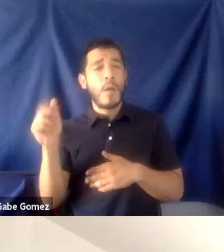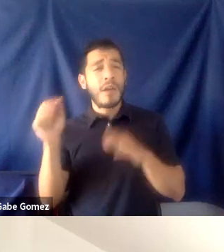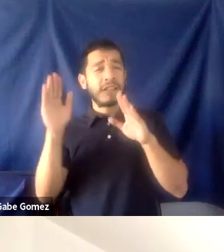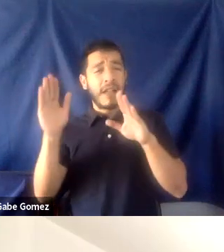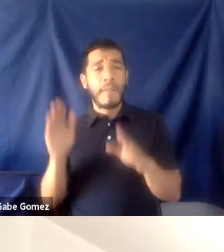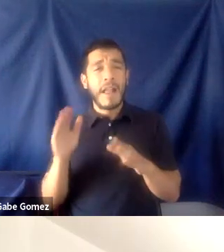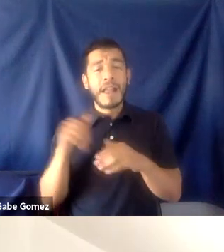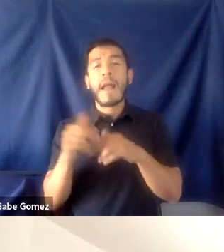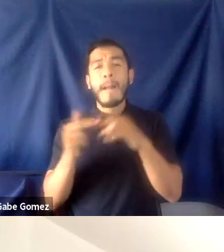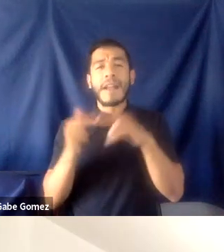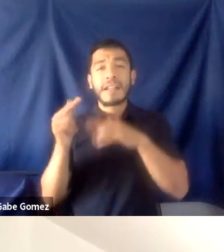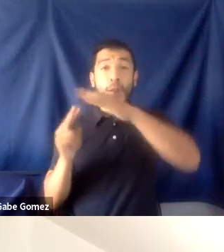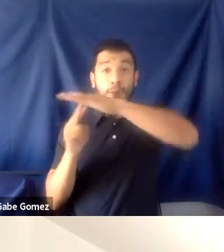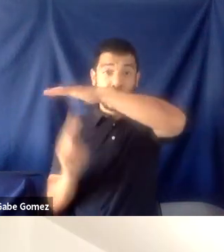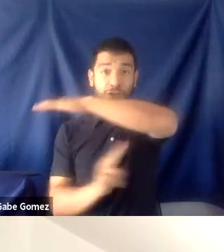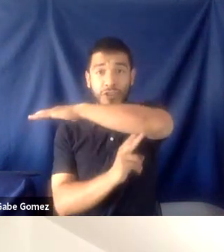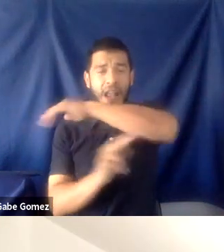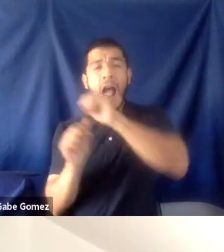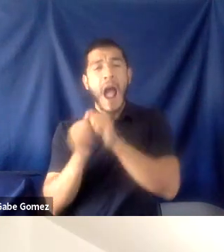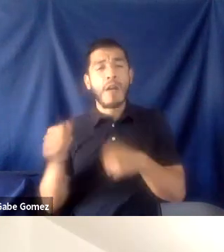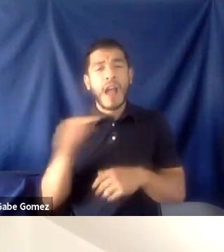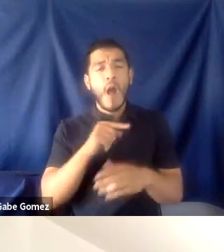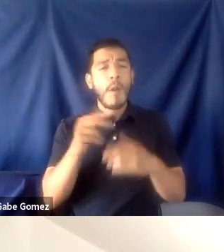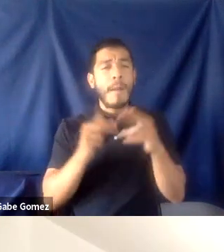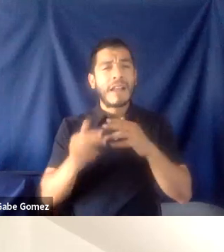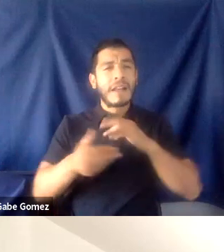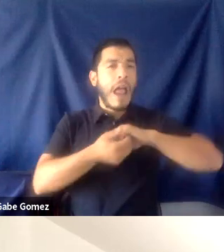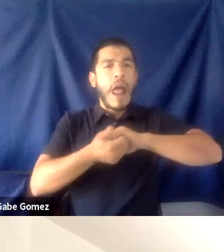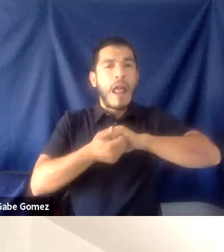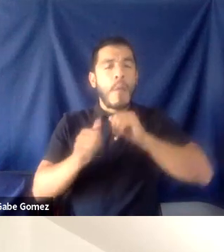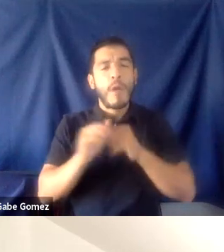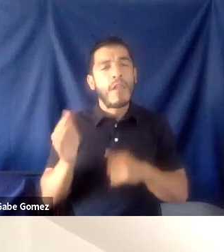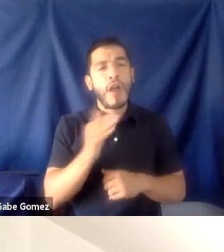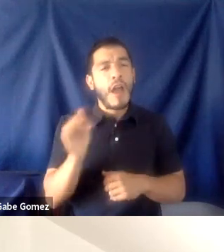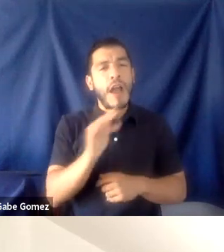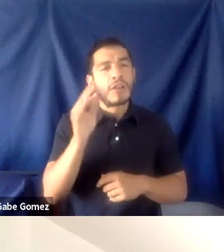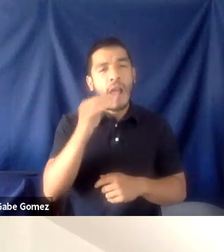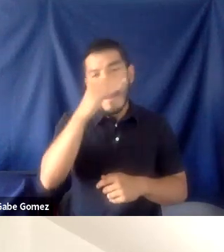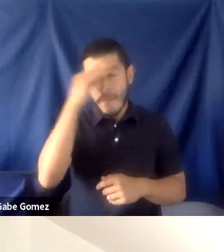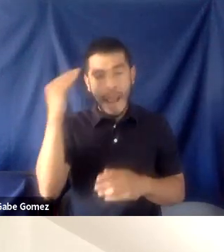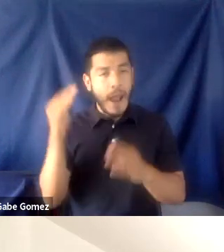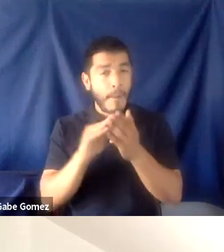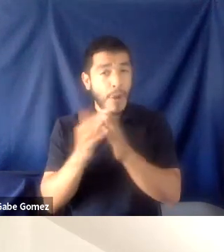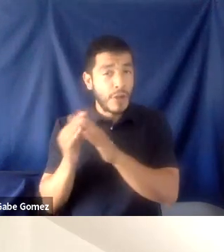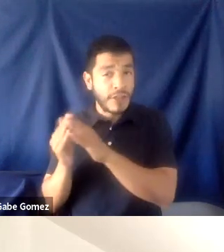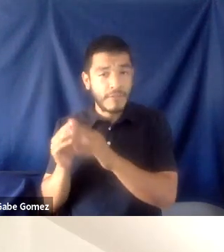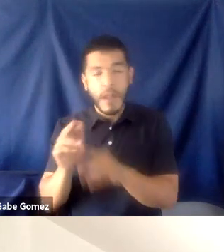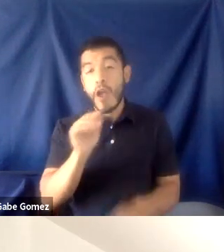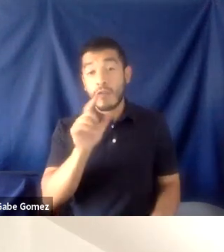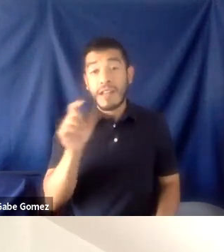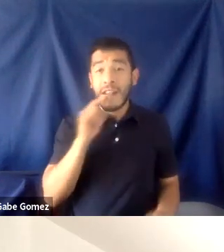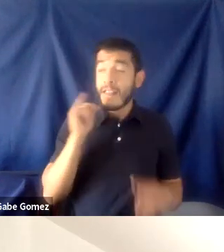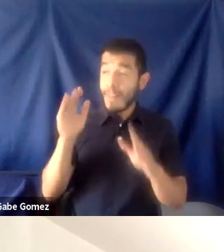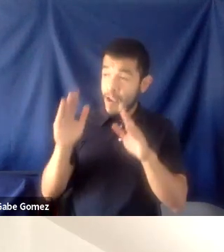amazing in building bridges. How can we build allyship with our Asian and Black communities? Oh, that's a great question.